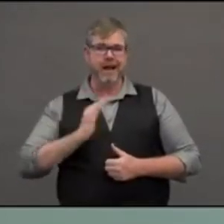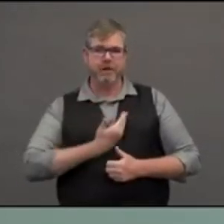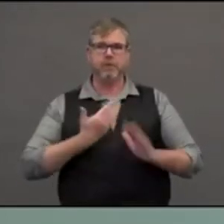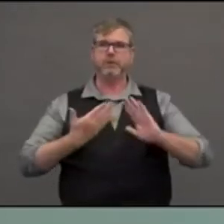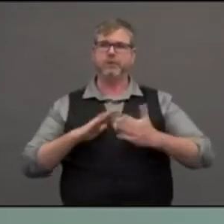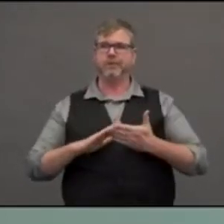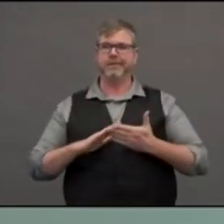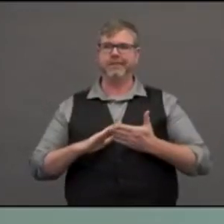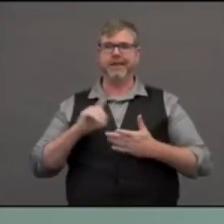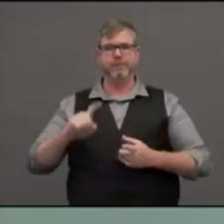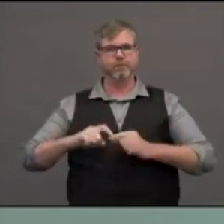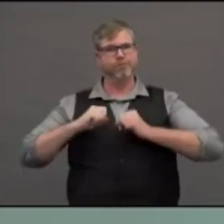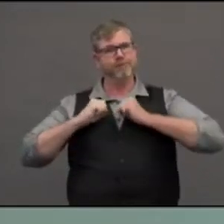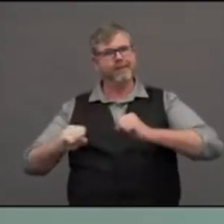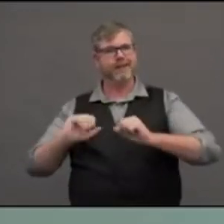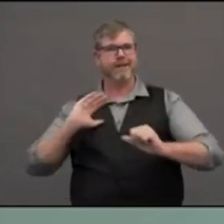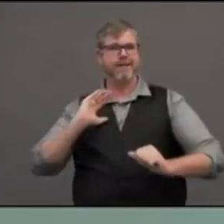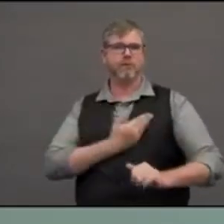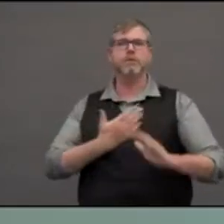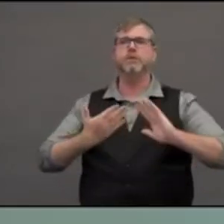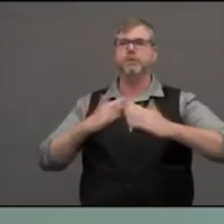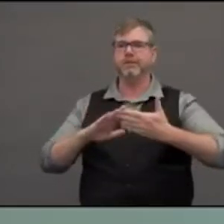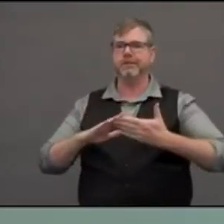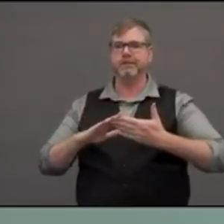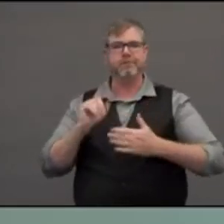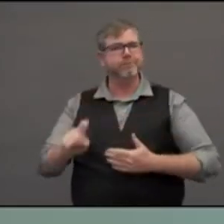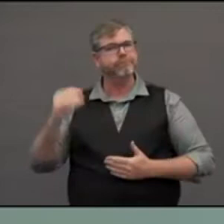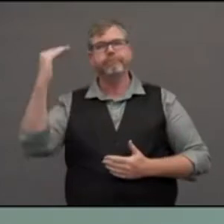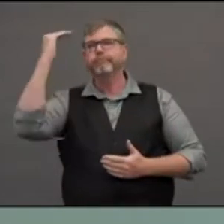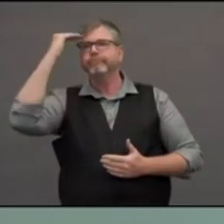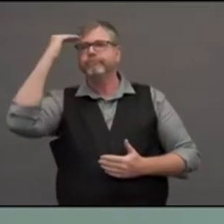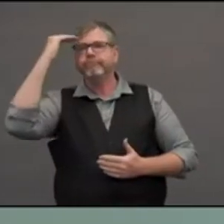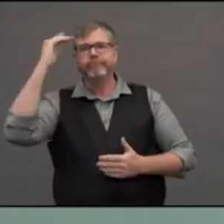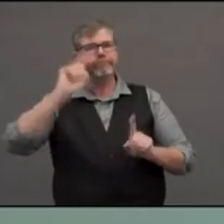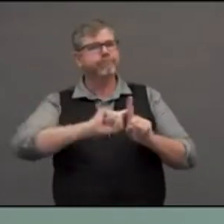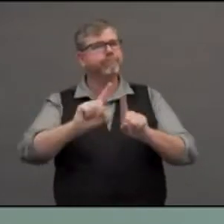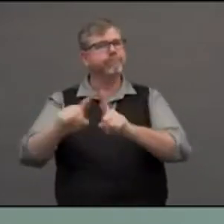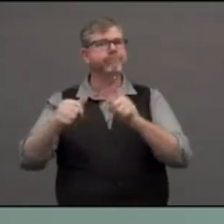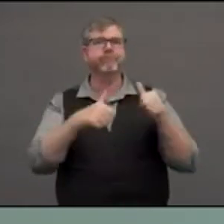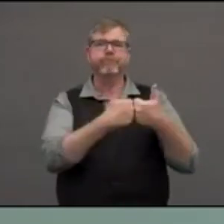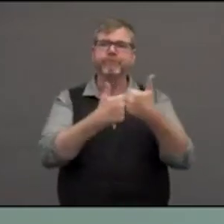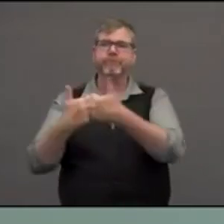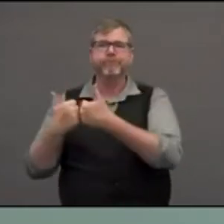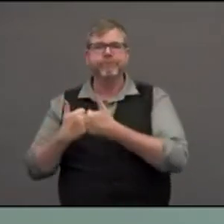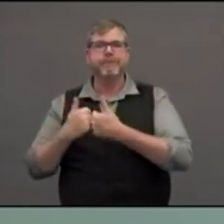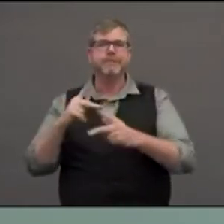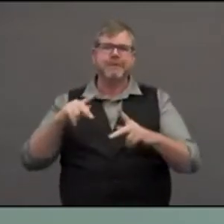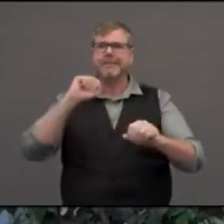be aware of all the challenges that folks are facing in our county.